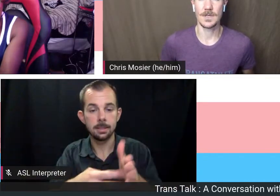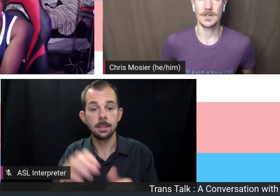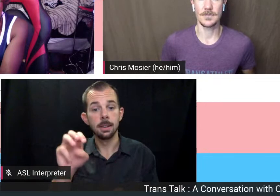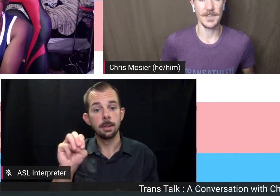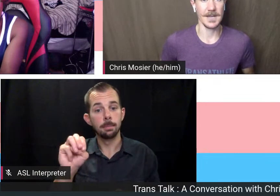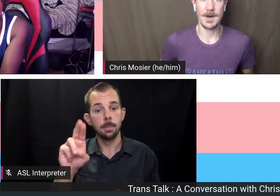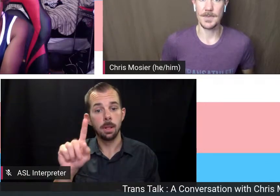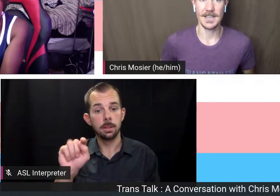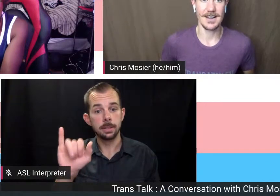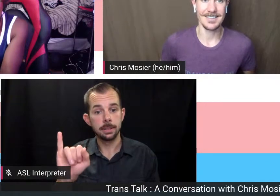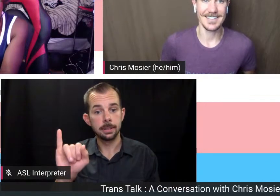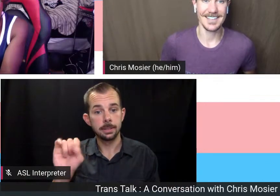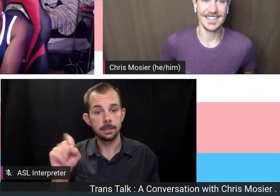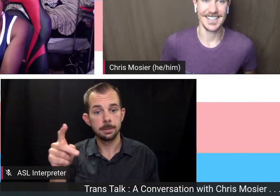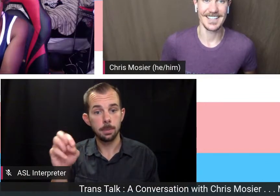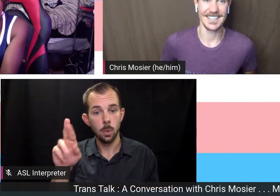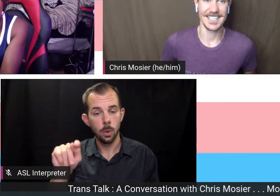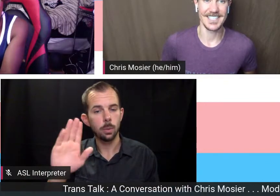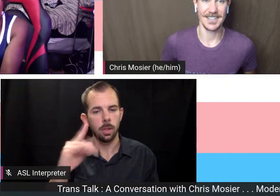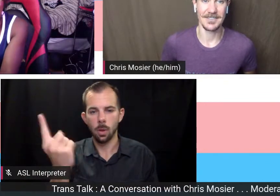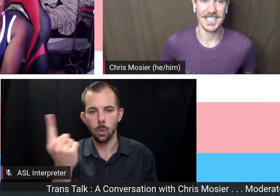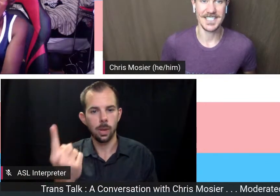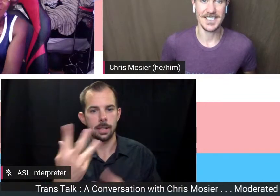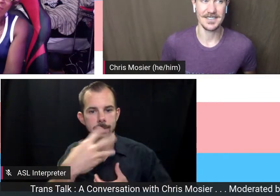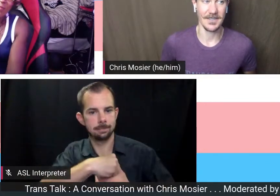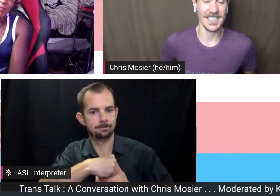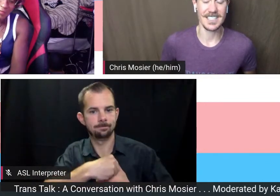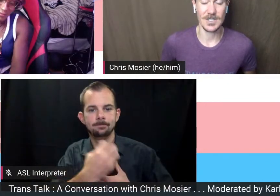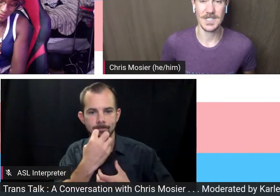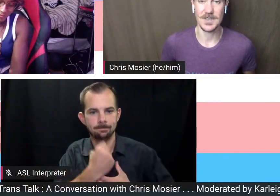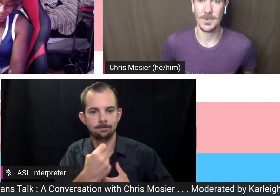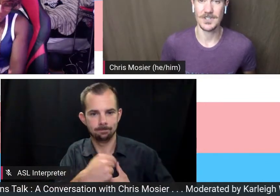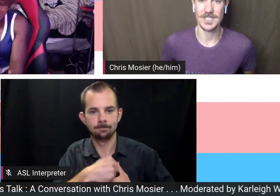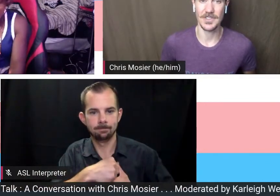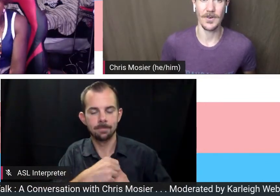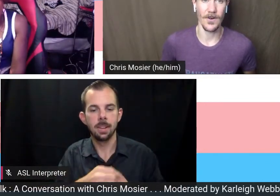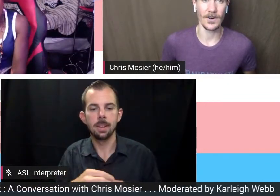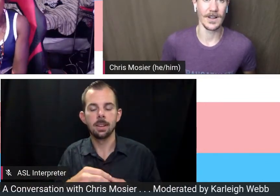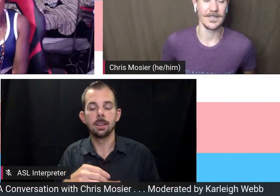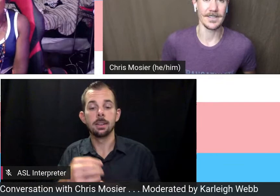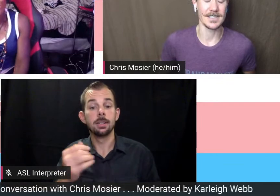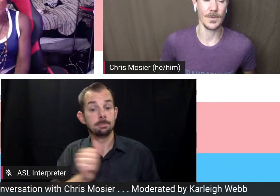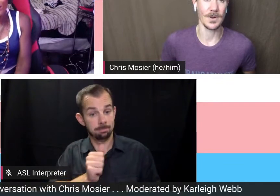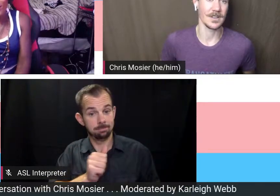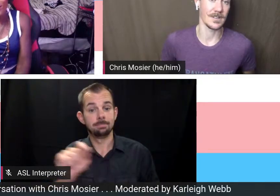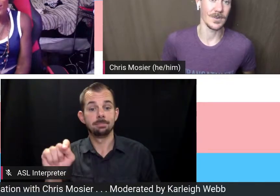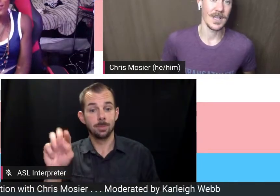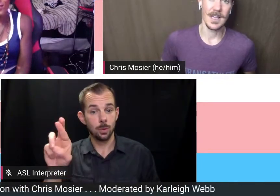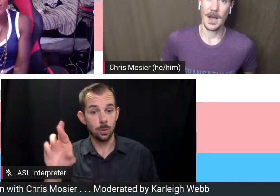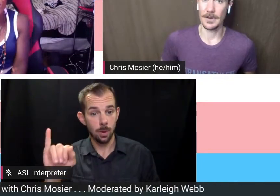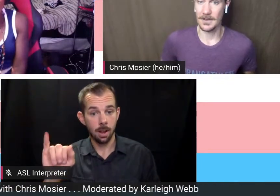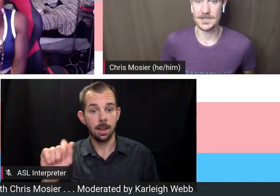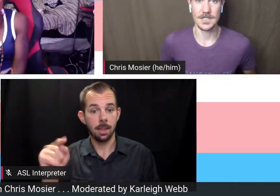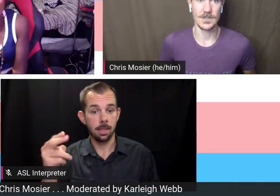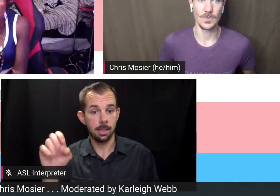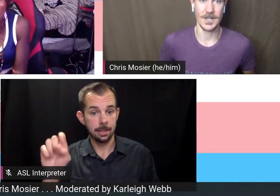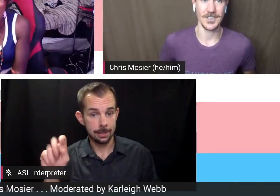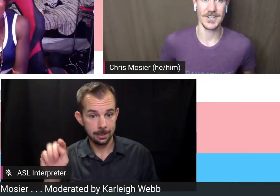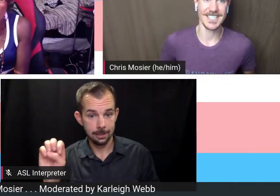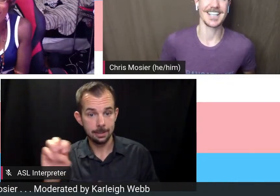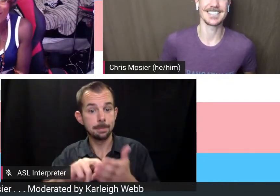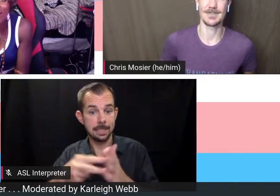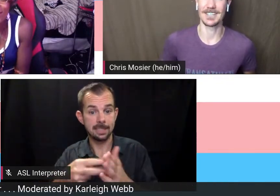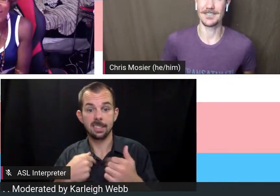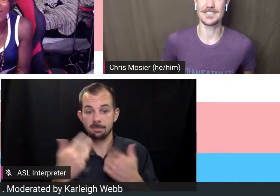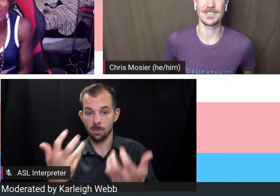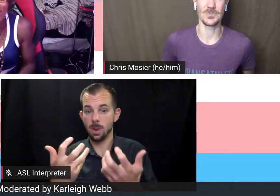mine. The thing about being an athlete and like just loving to do it so much is that there are a lot of things that I want to do. I would love to do